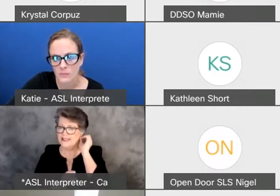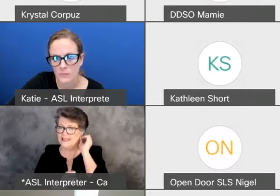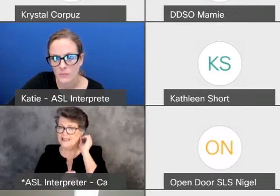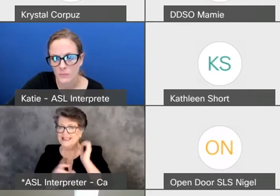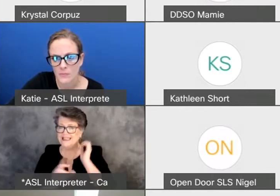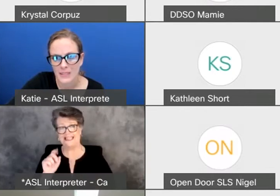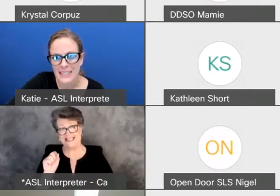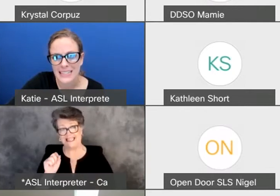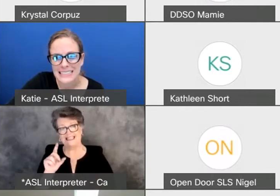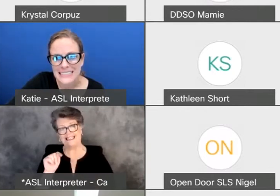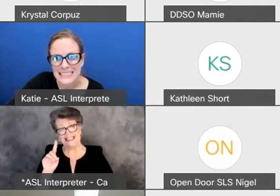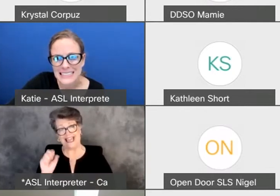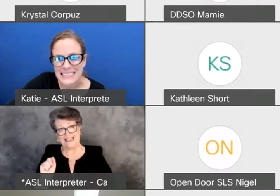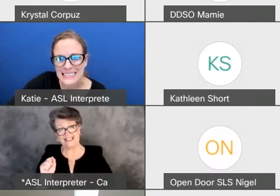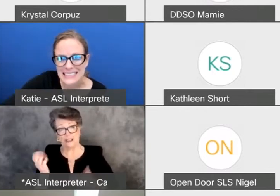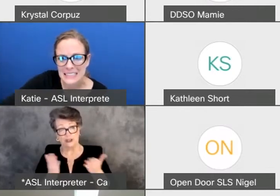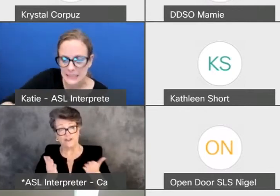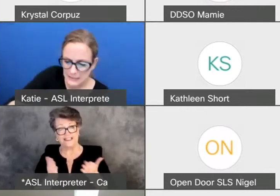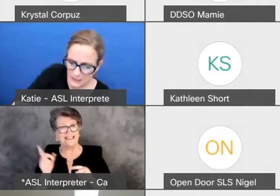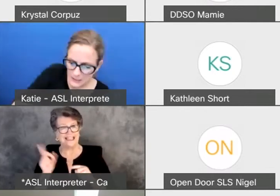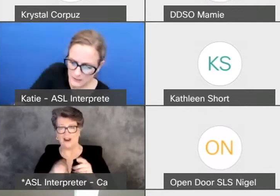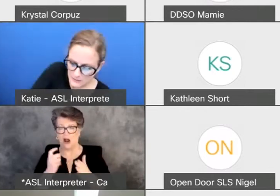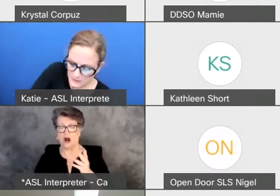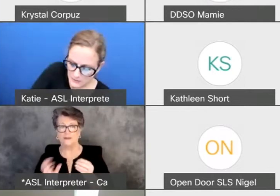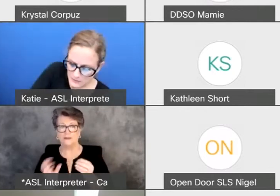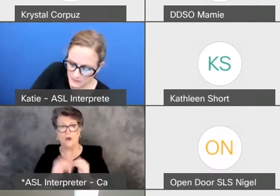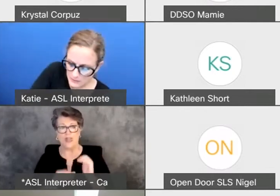services cannot cost more than 80% of